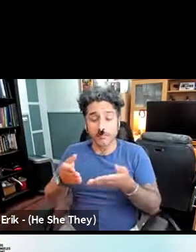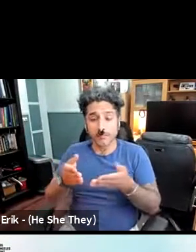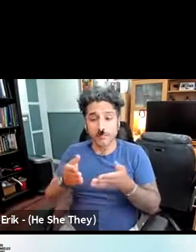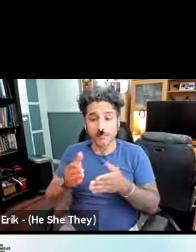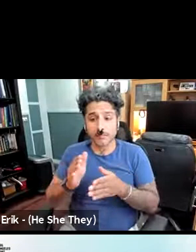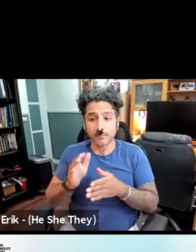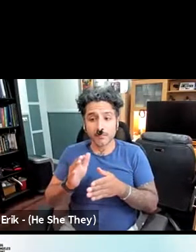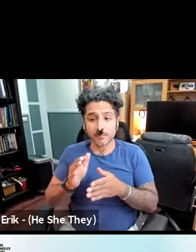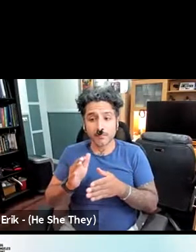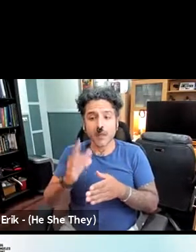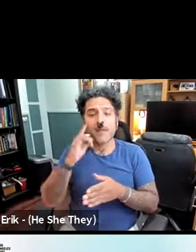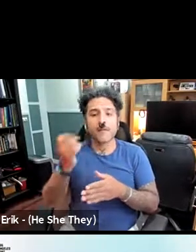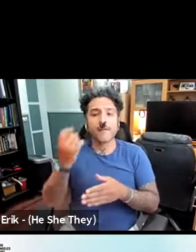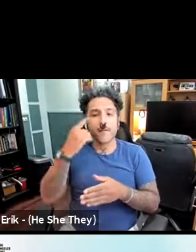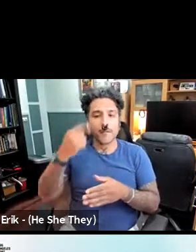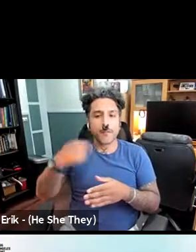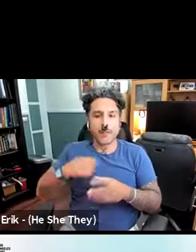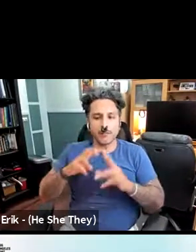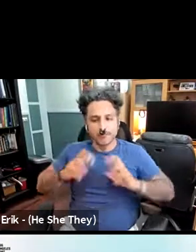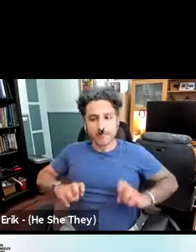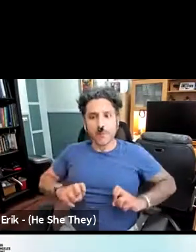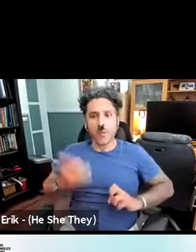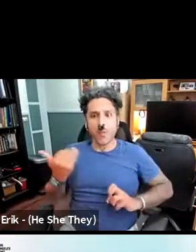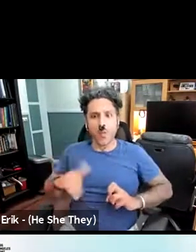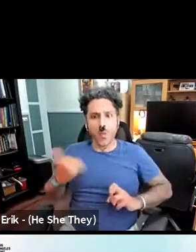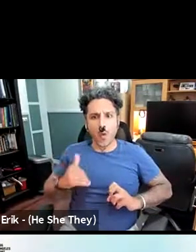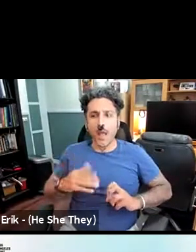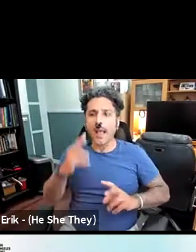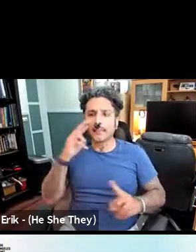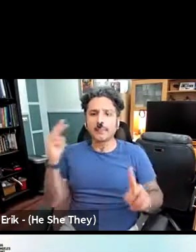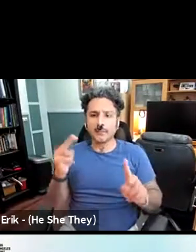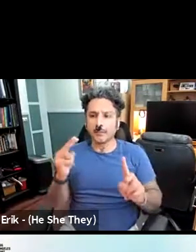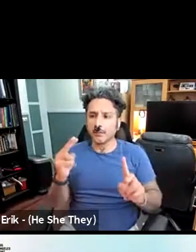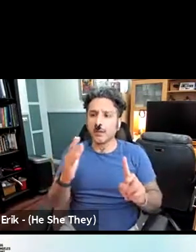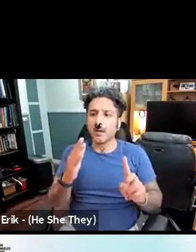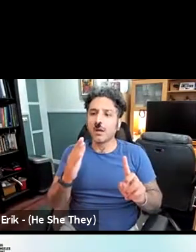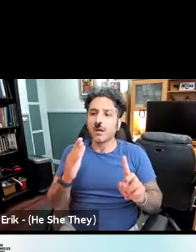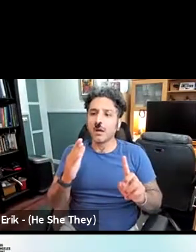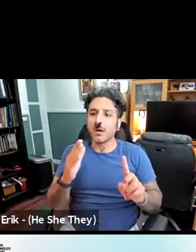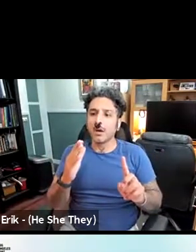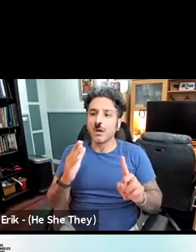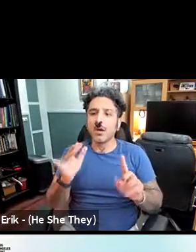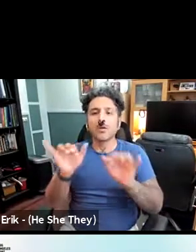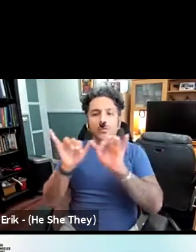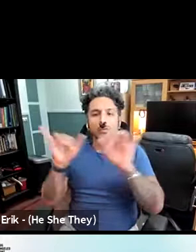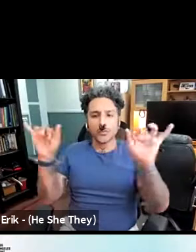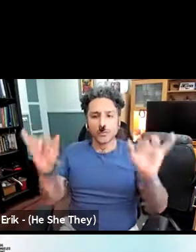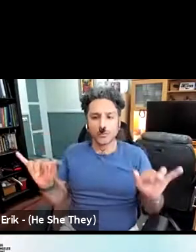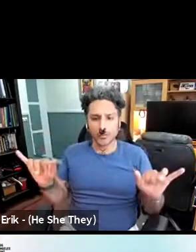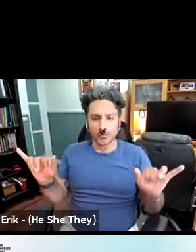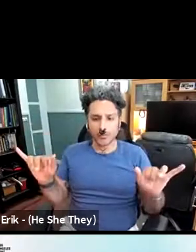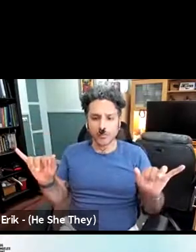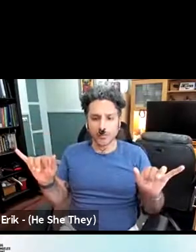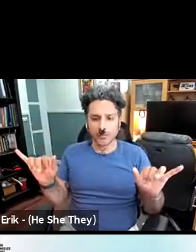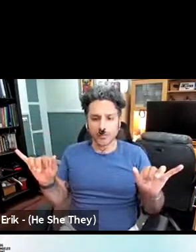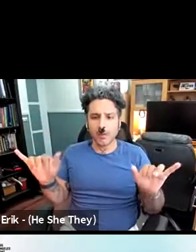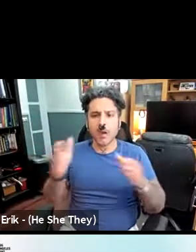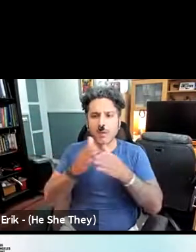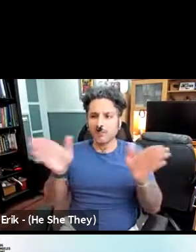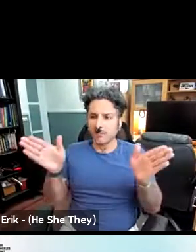that opened up for me the ability to see outside of the structural systems of, you know, binary.